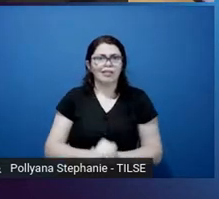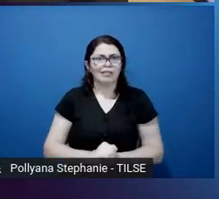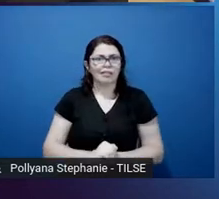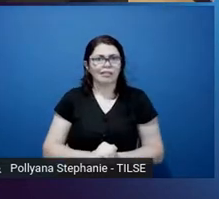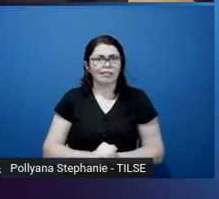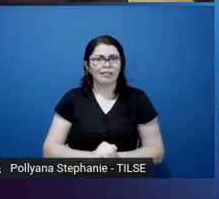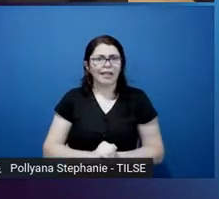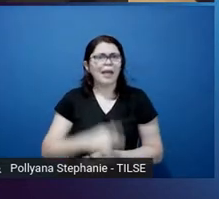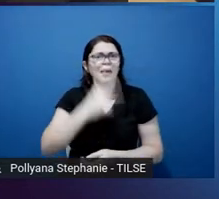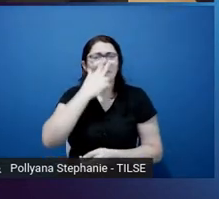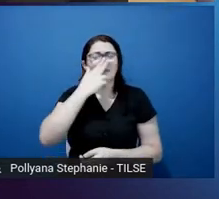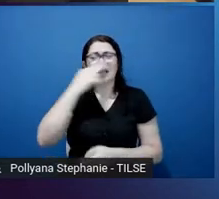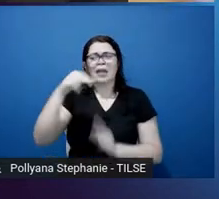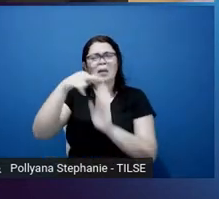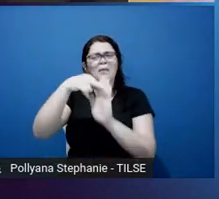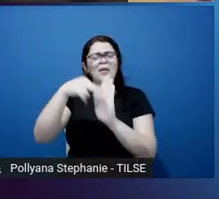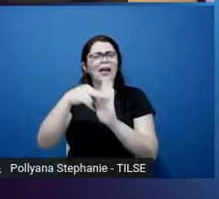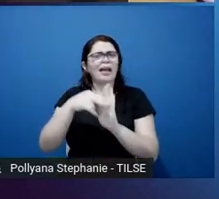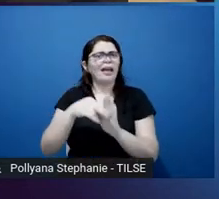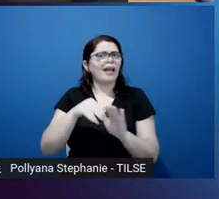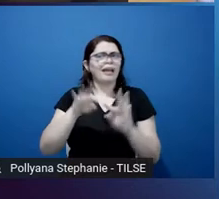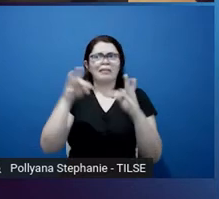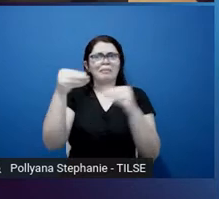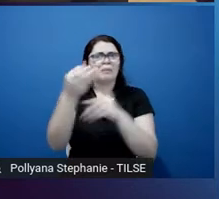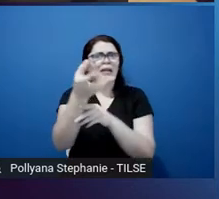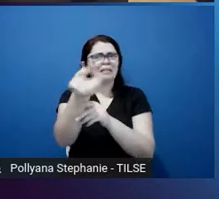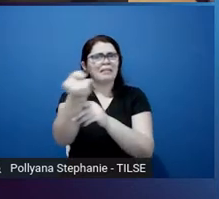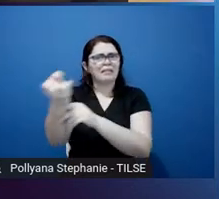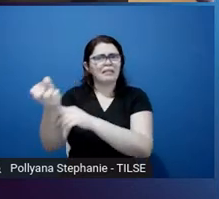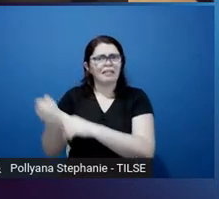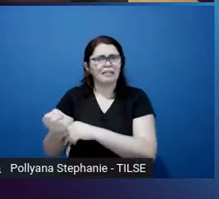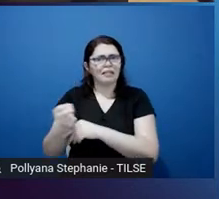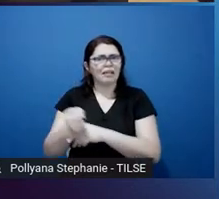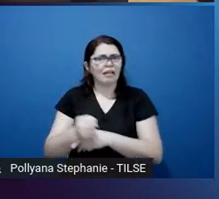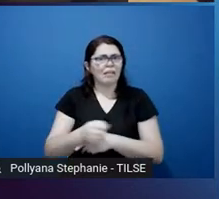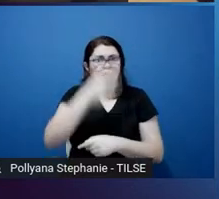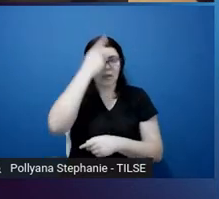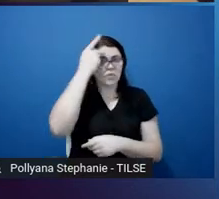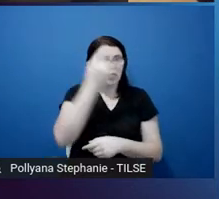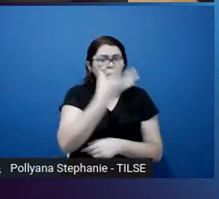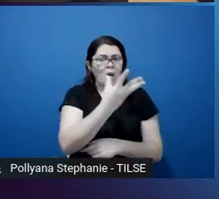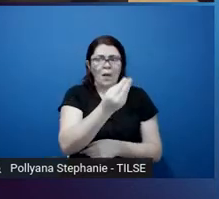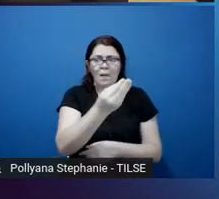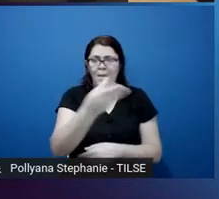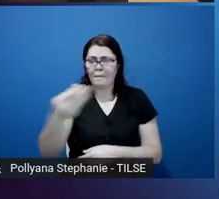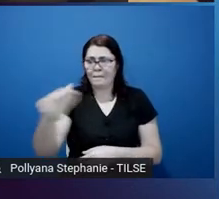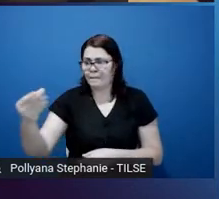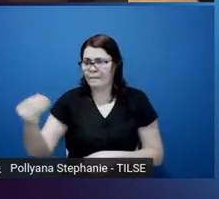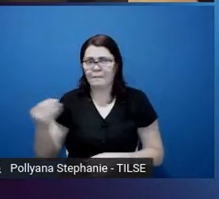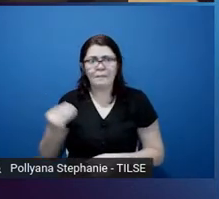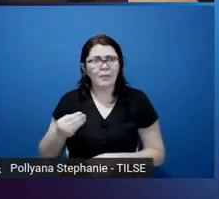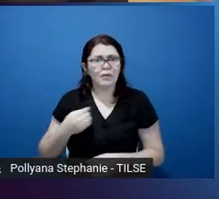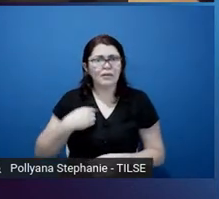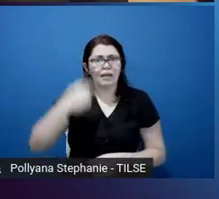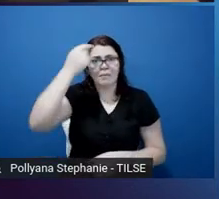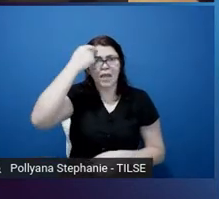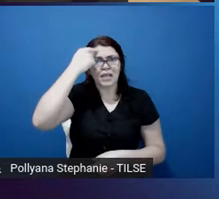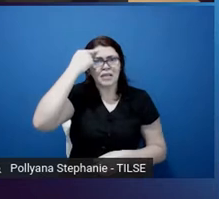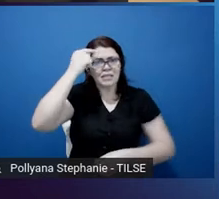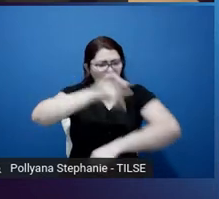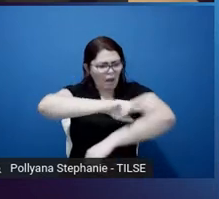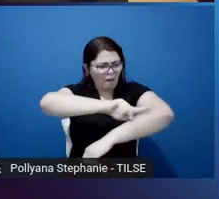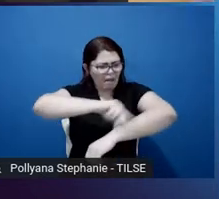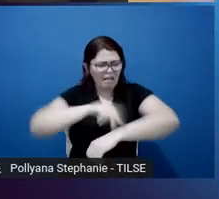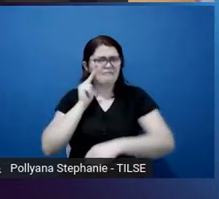And a lot of people have this mindset, oh, I don't see race. So I'm saying,